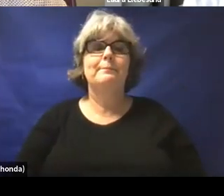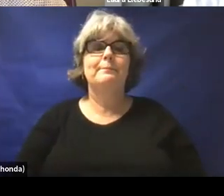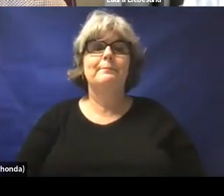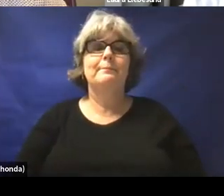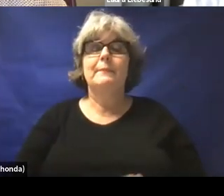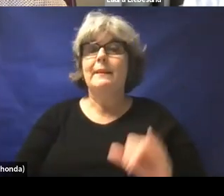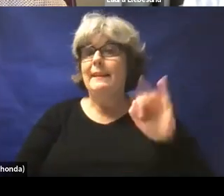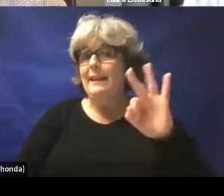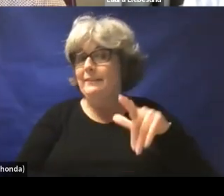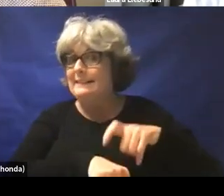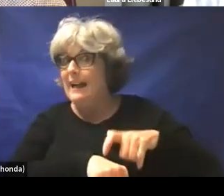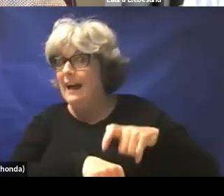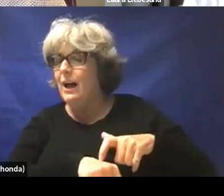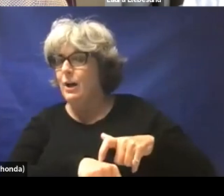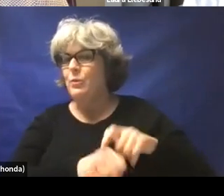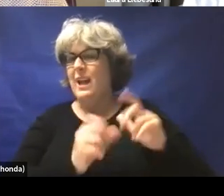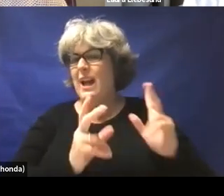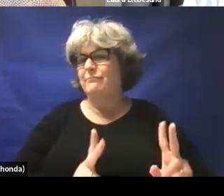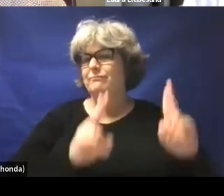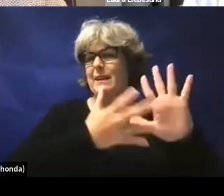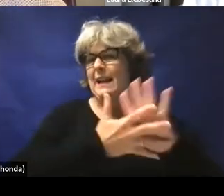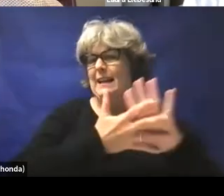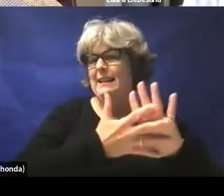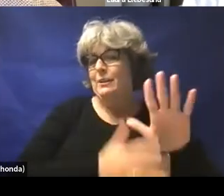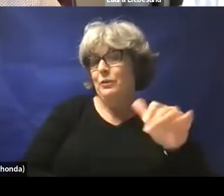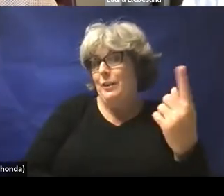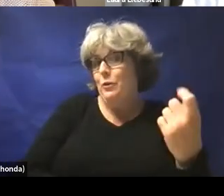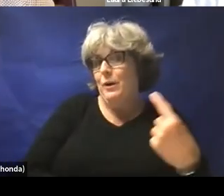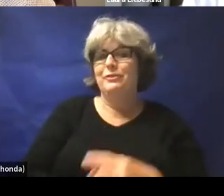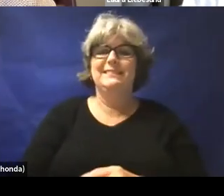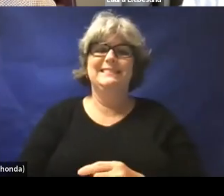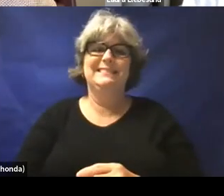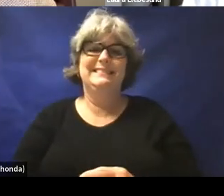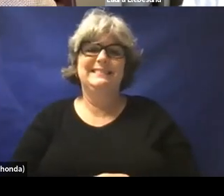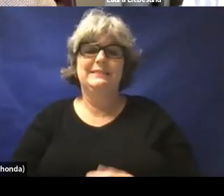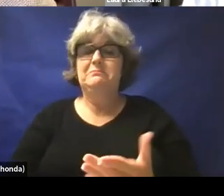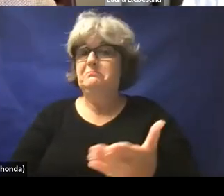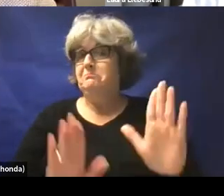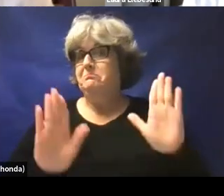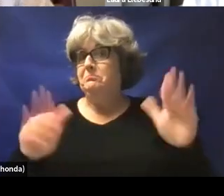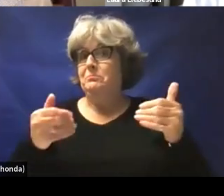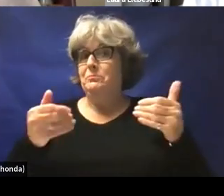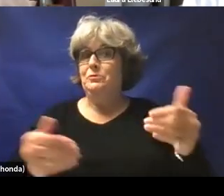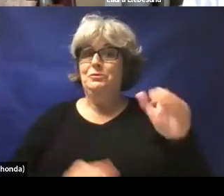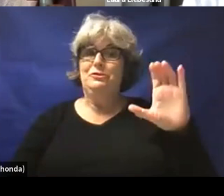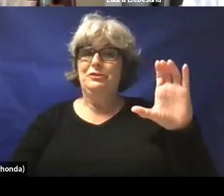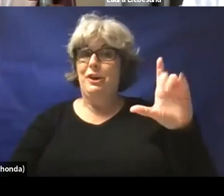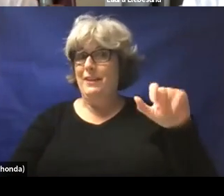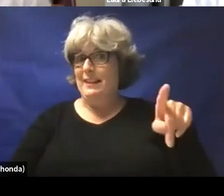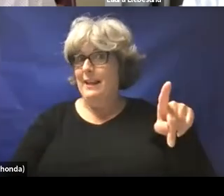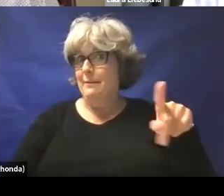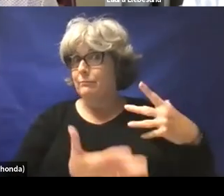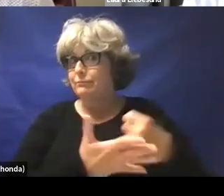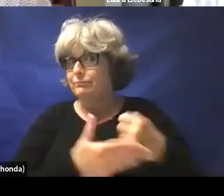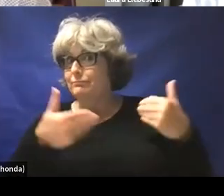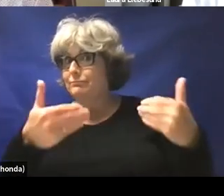if we have a little time, but or we can do another question too. I think it'd be great to play the clip, actually, if you think this is a good time